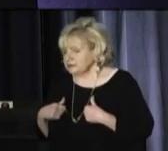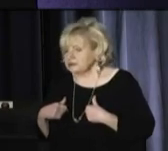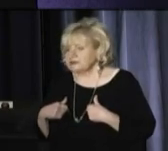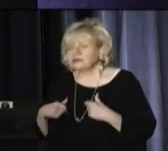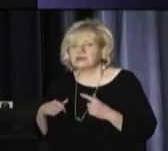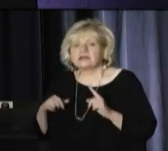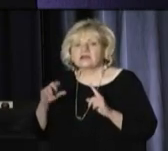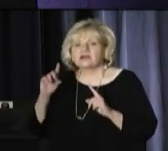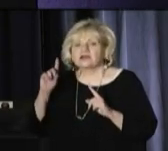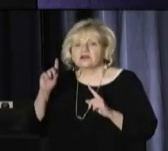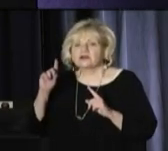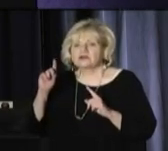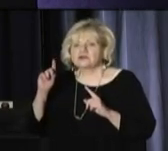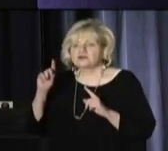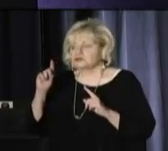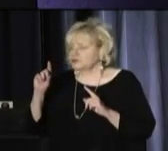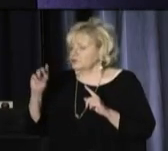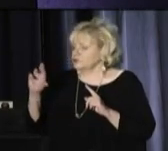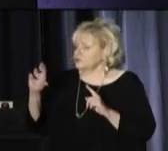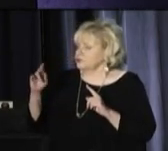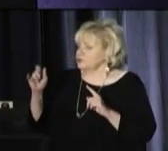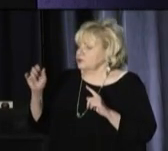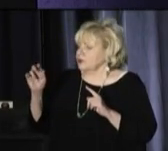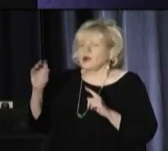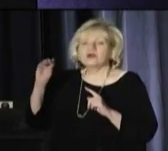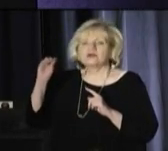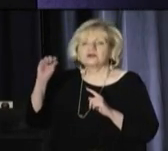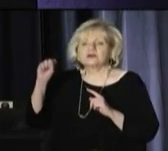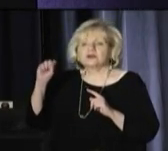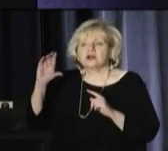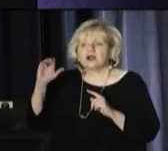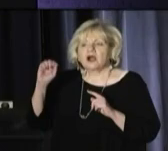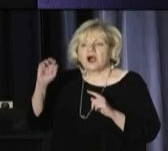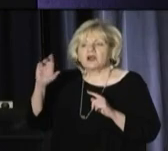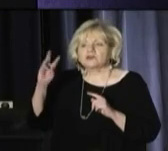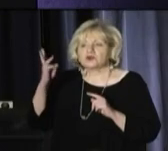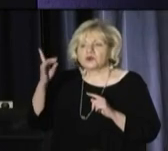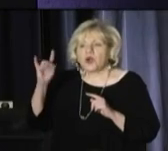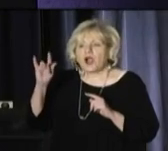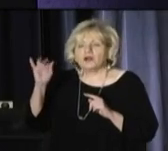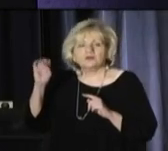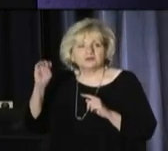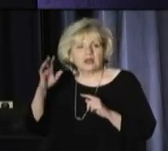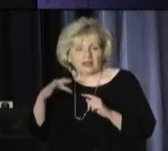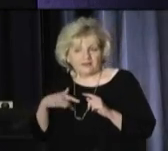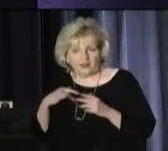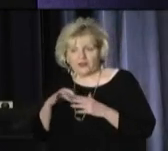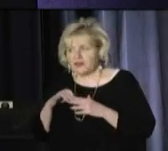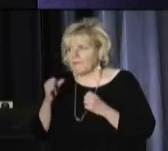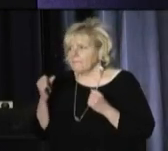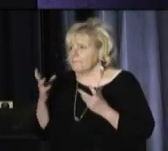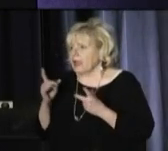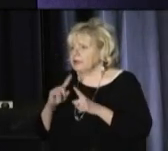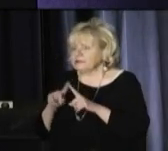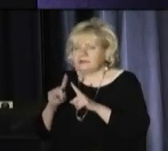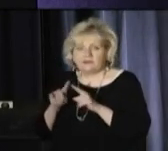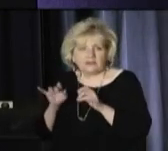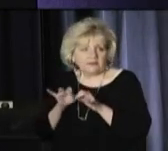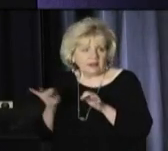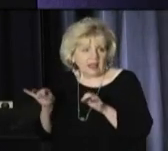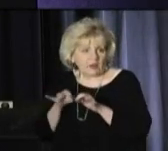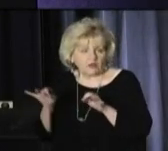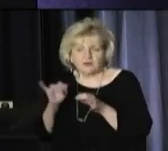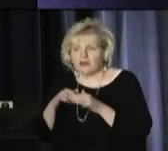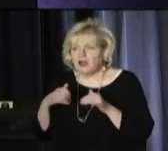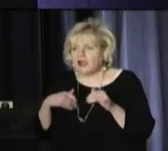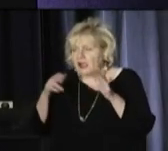Diaz's Oscar Wilde was one of the first books where I felt like the many different languages I had access to